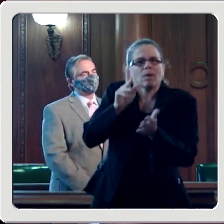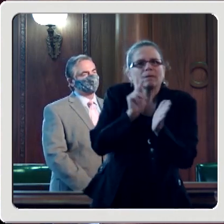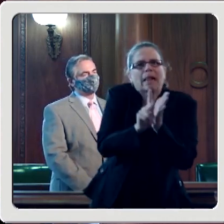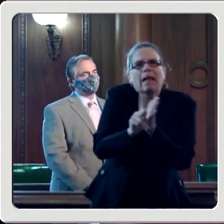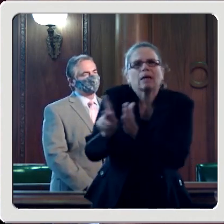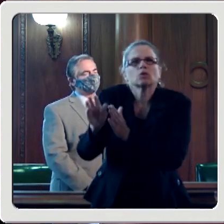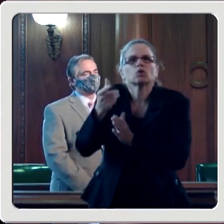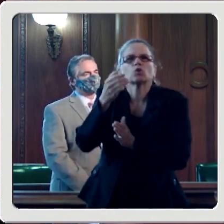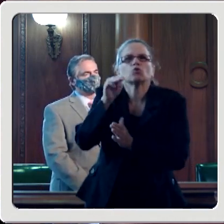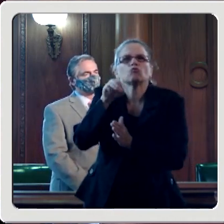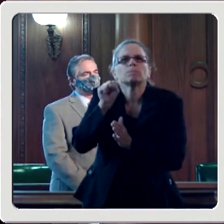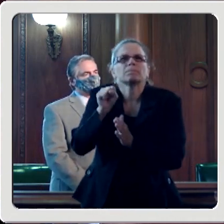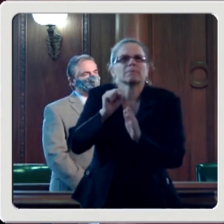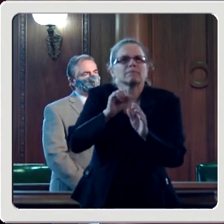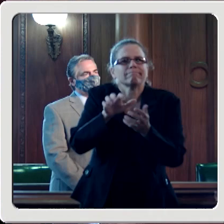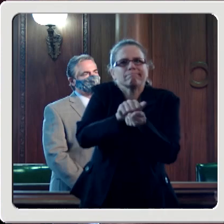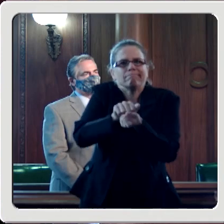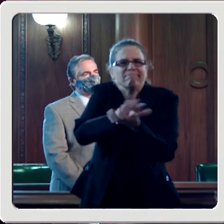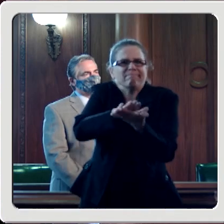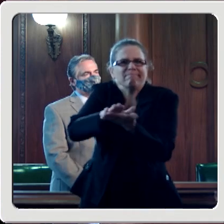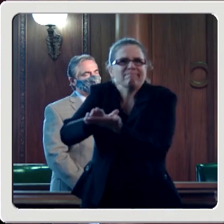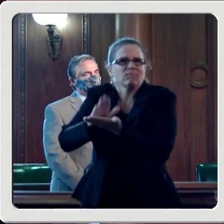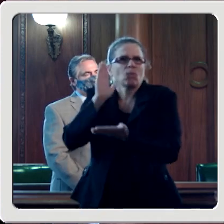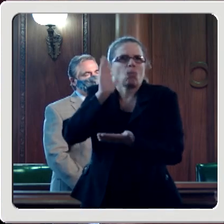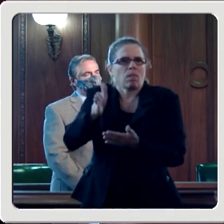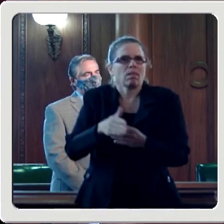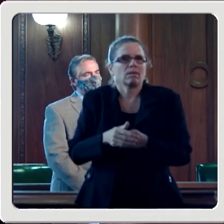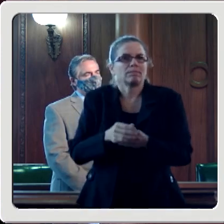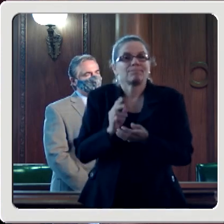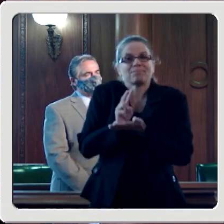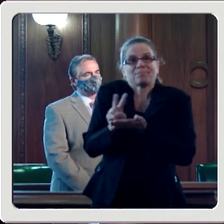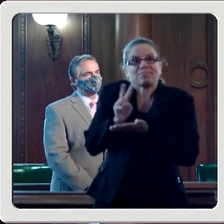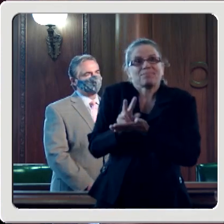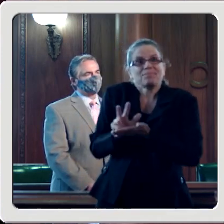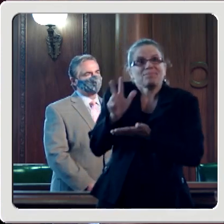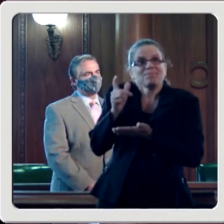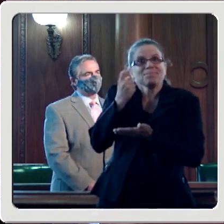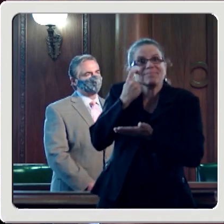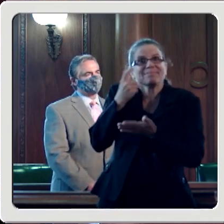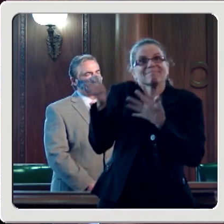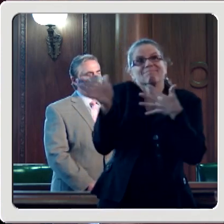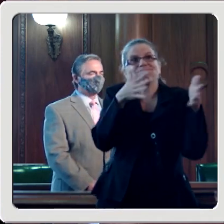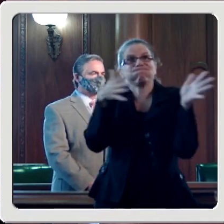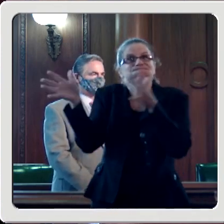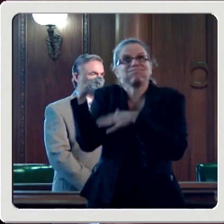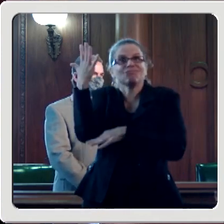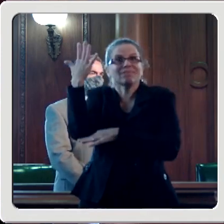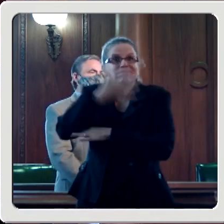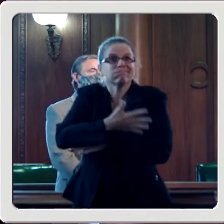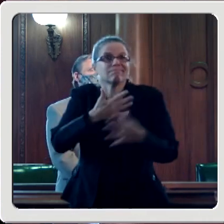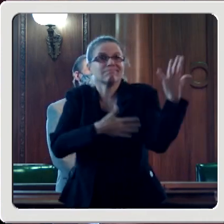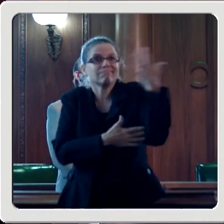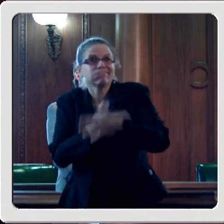should be completed by the end of the week. What we're working on, we're completing parks and school grounds. And this storm